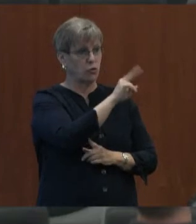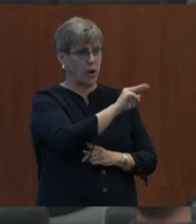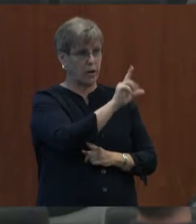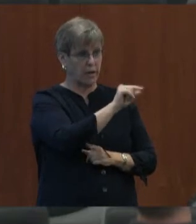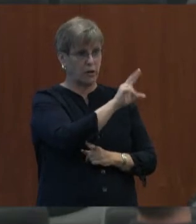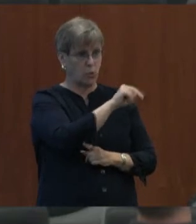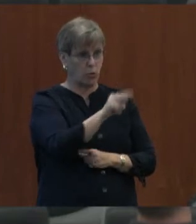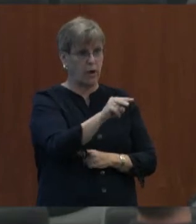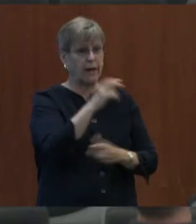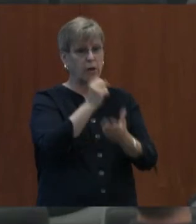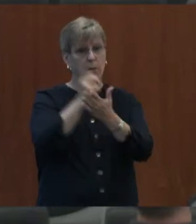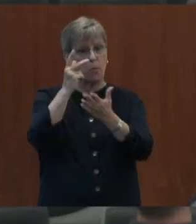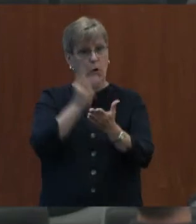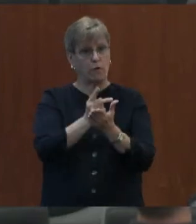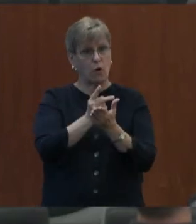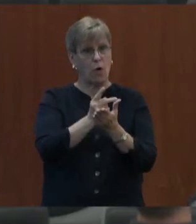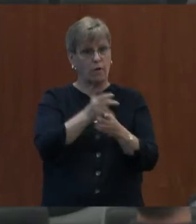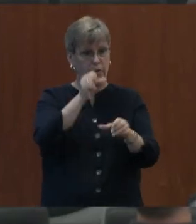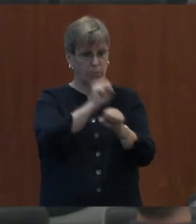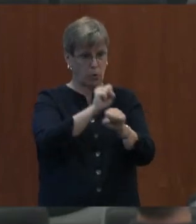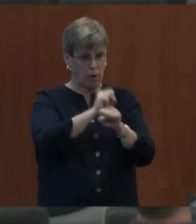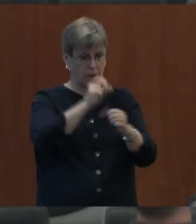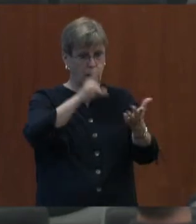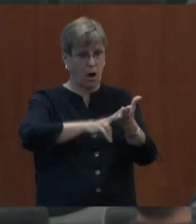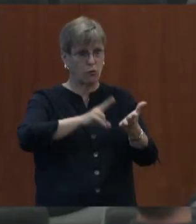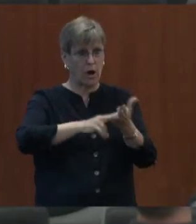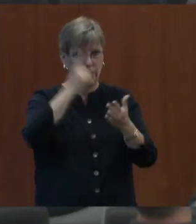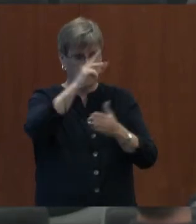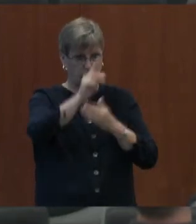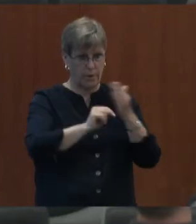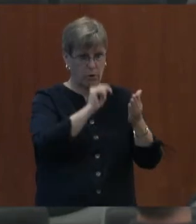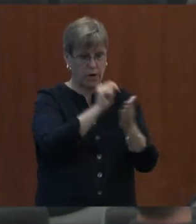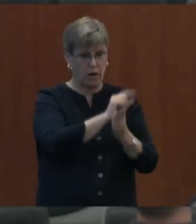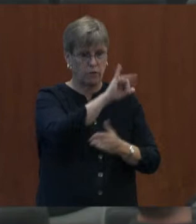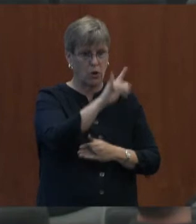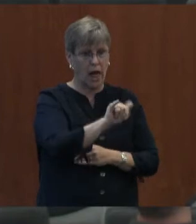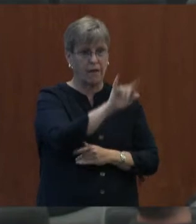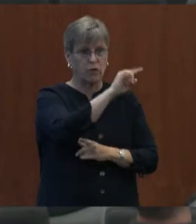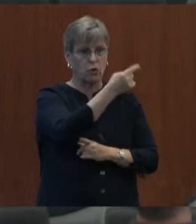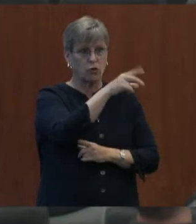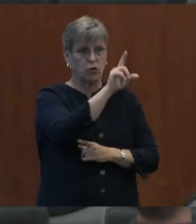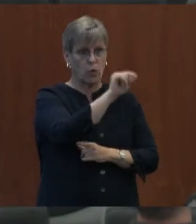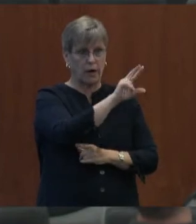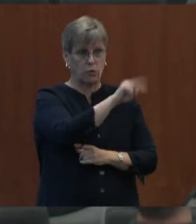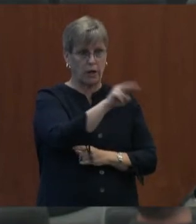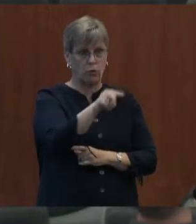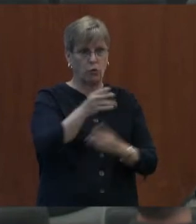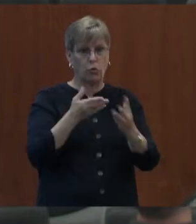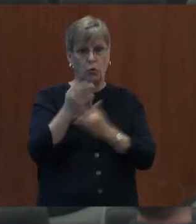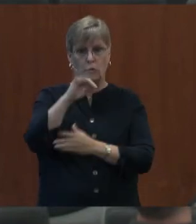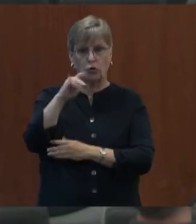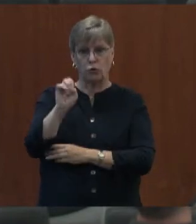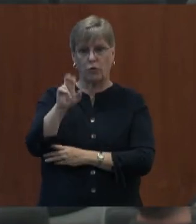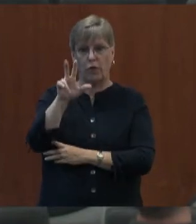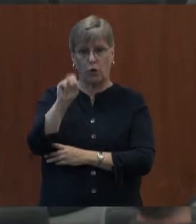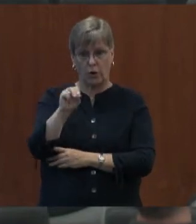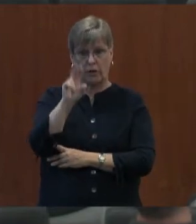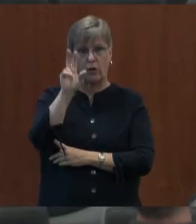the approval of the superintendent's employment contract, which is for the period from July 1st, 2022 through June